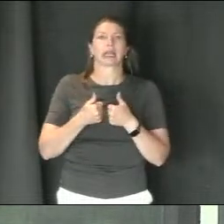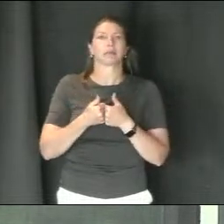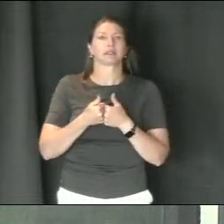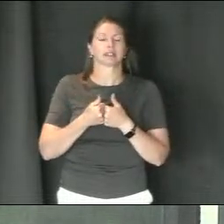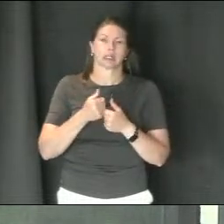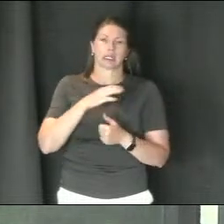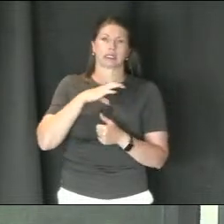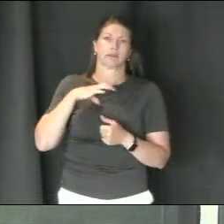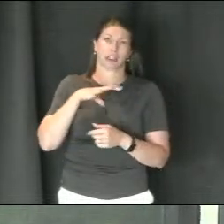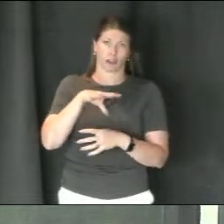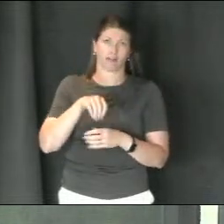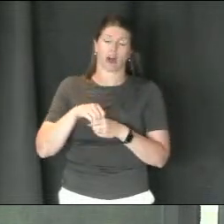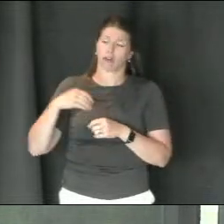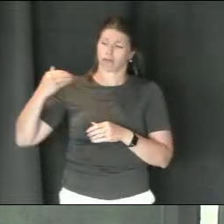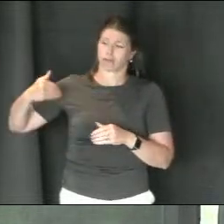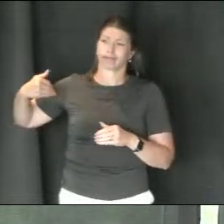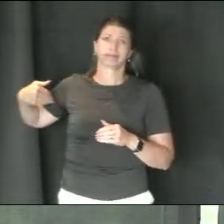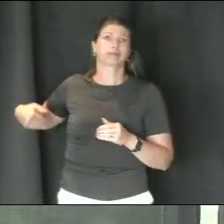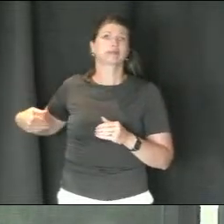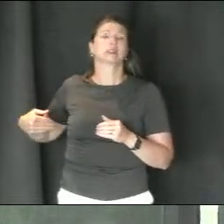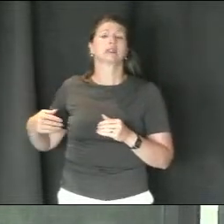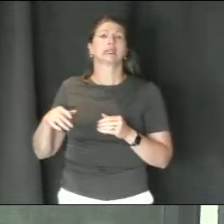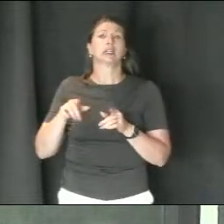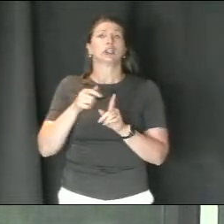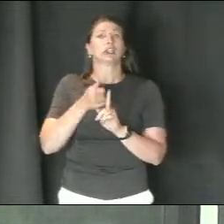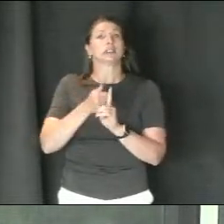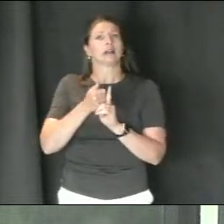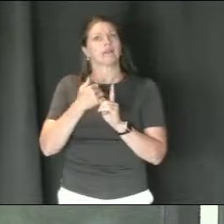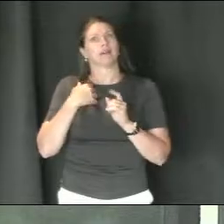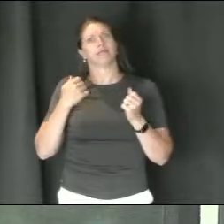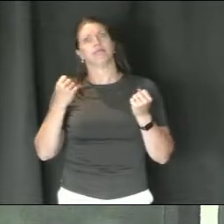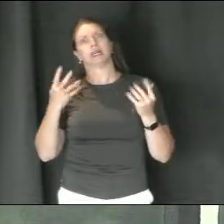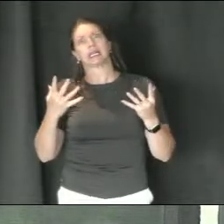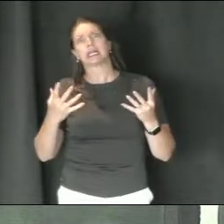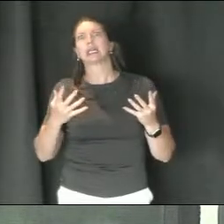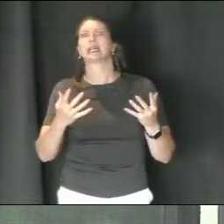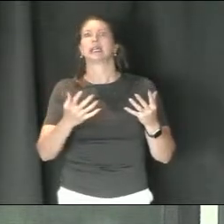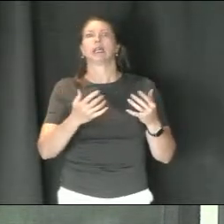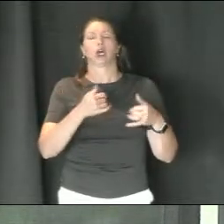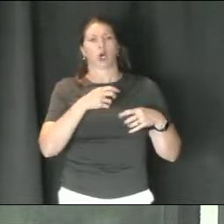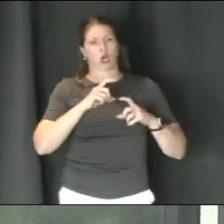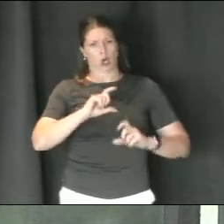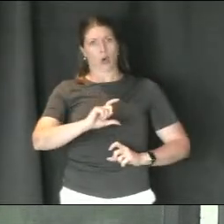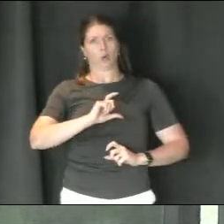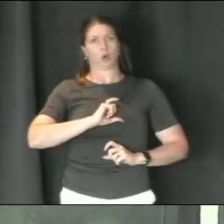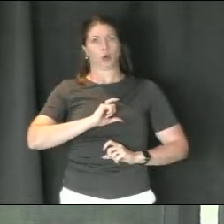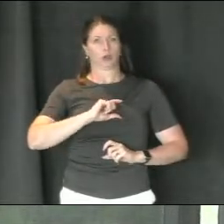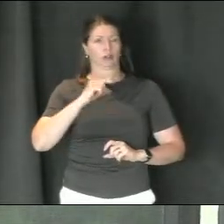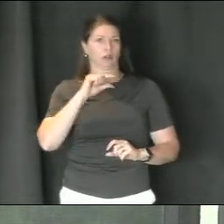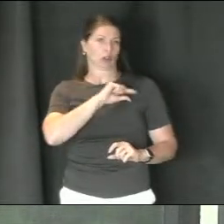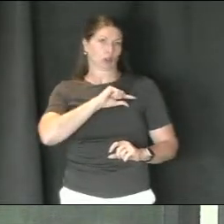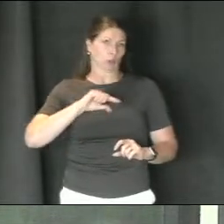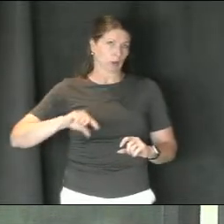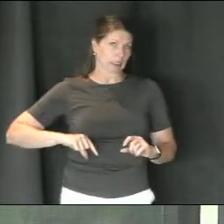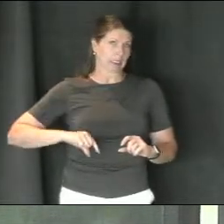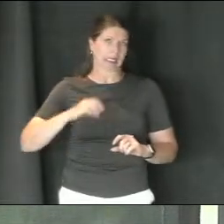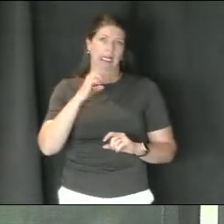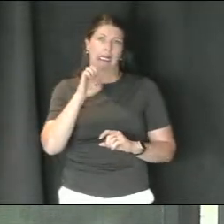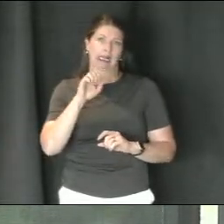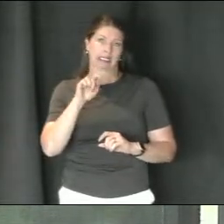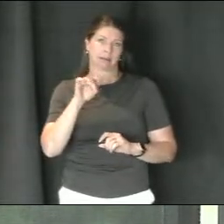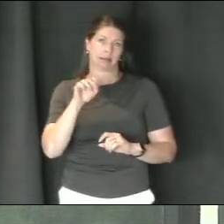earned numerous awards and honors, including the Queen Elizabeth II Golden Jubilee Medal, the Queen Elizabeth II Diamond Jubilee